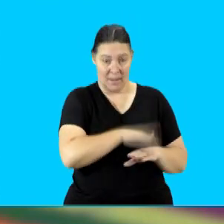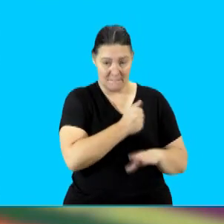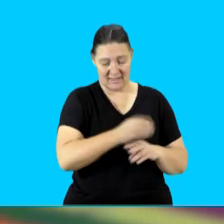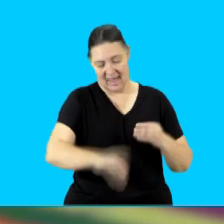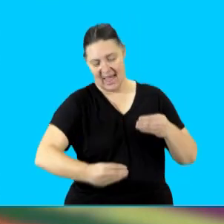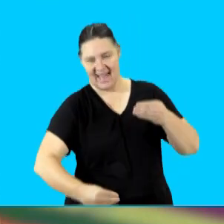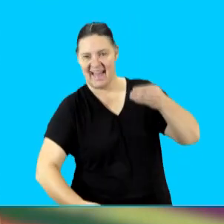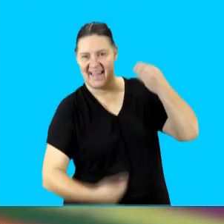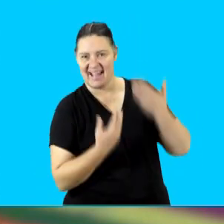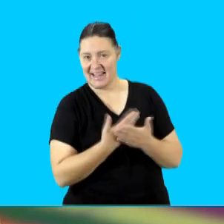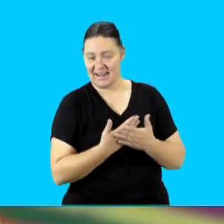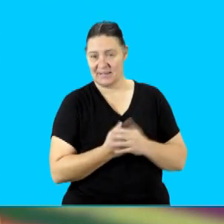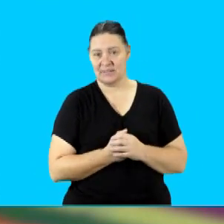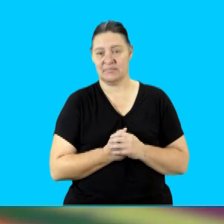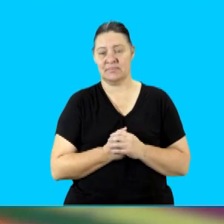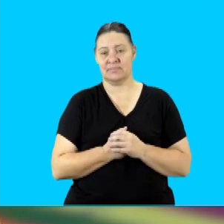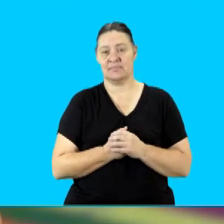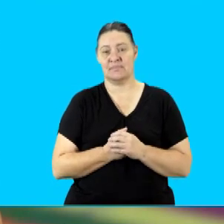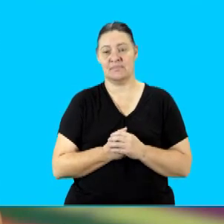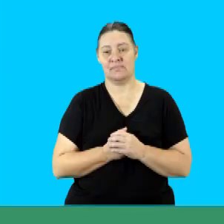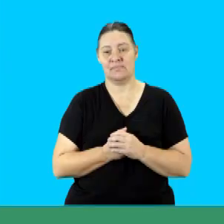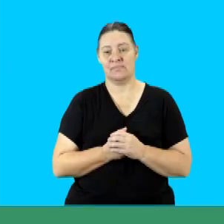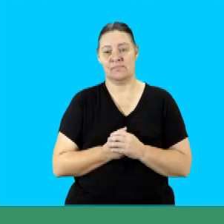have as a business.